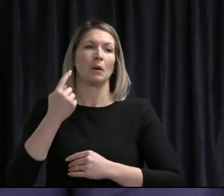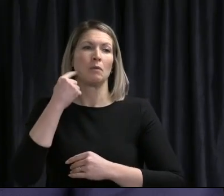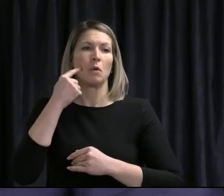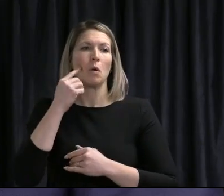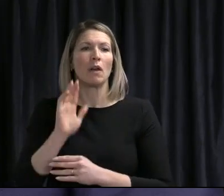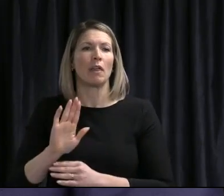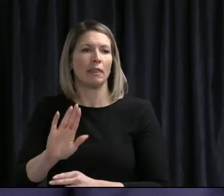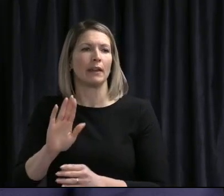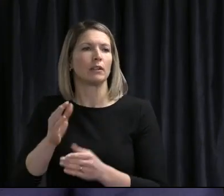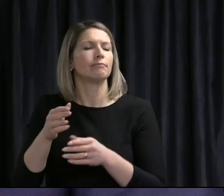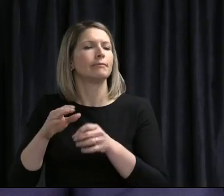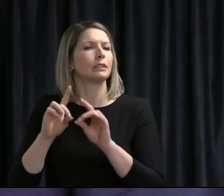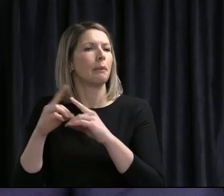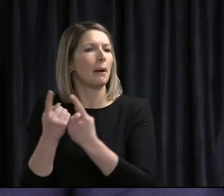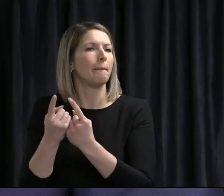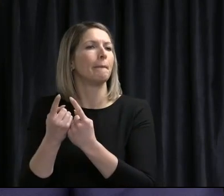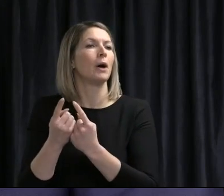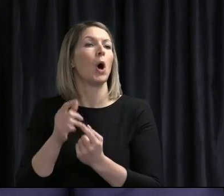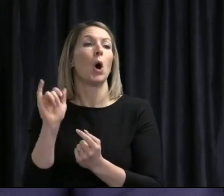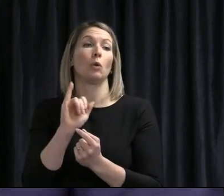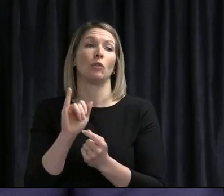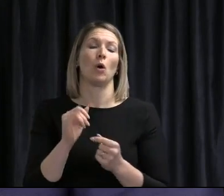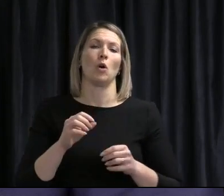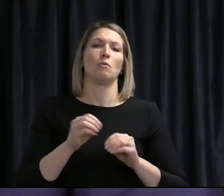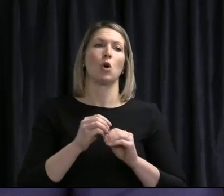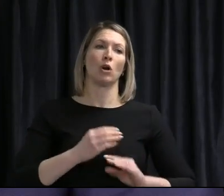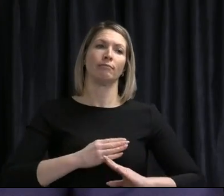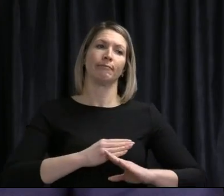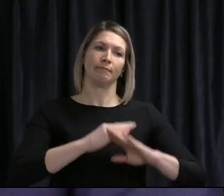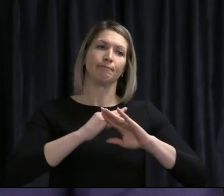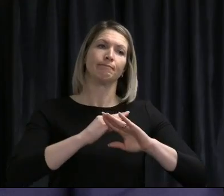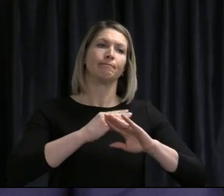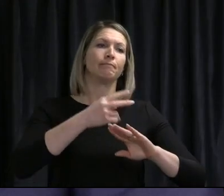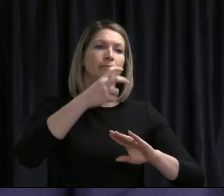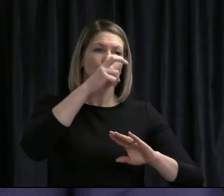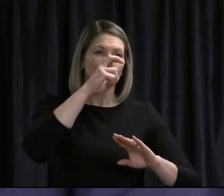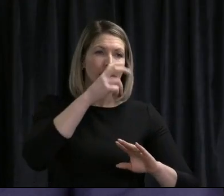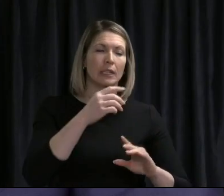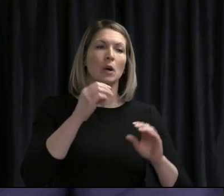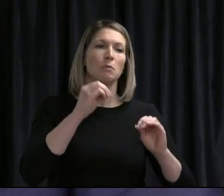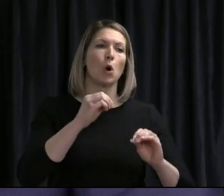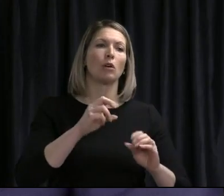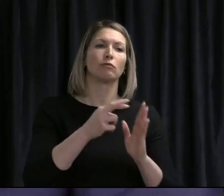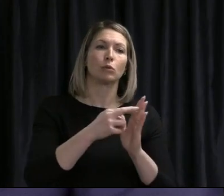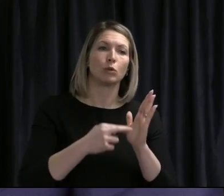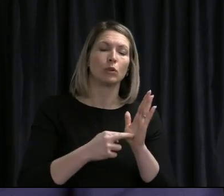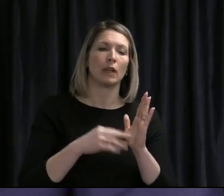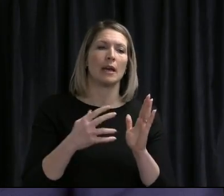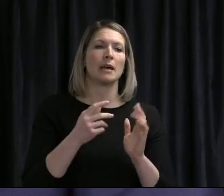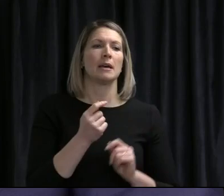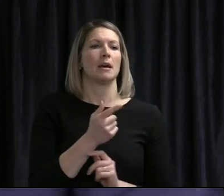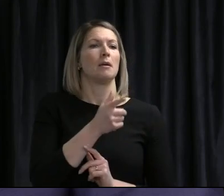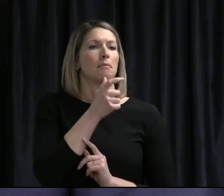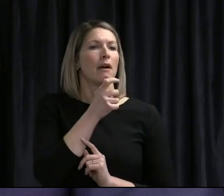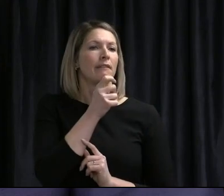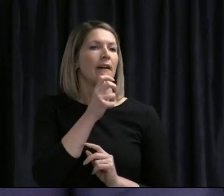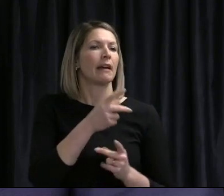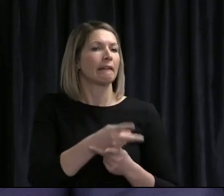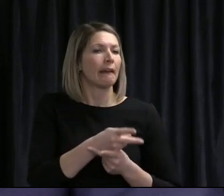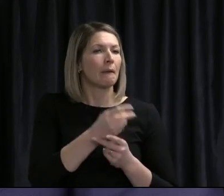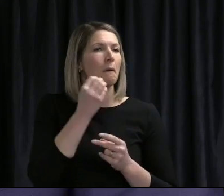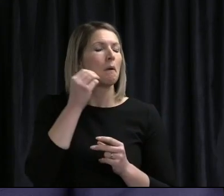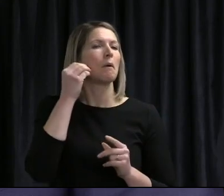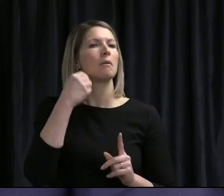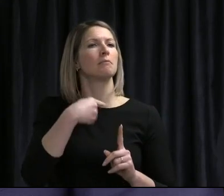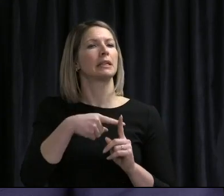restricted to one person per resident per day, and we would advise private personal care homes to